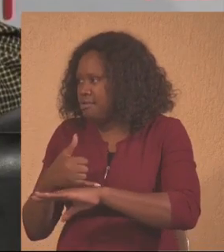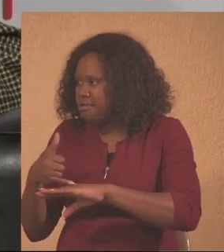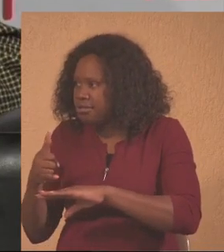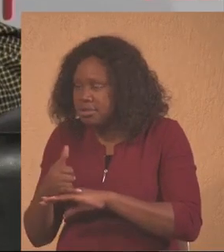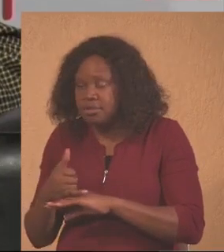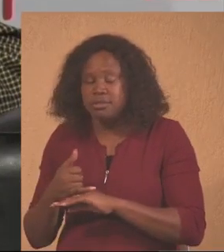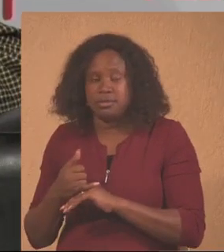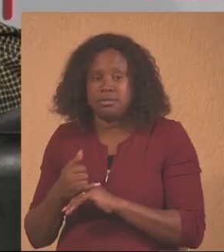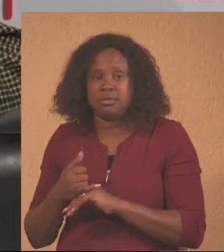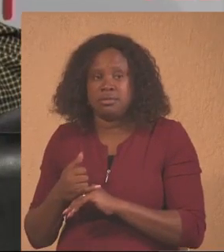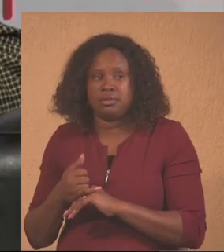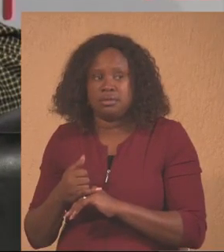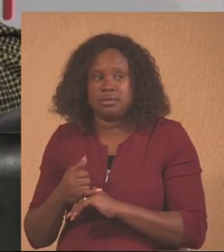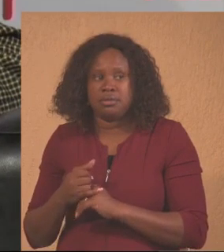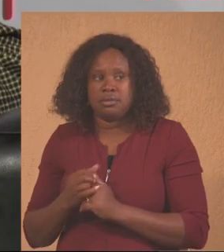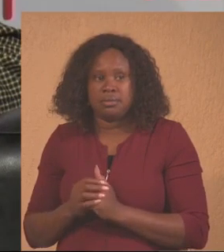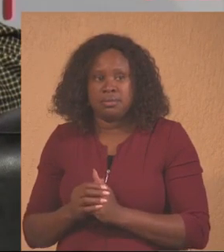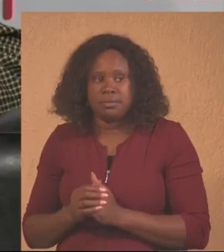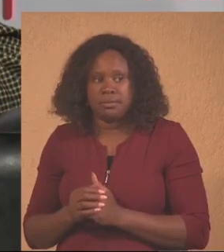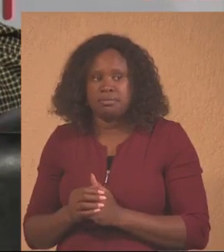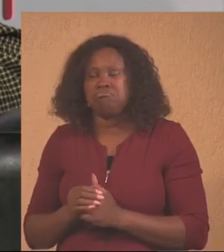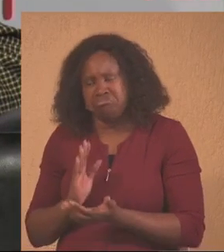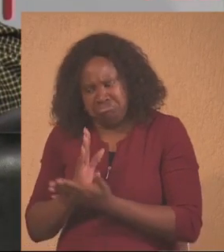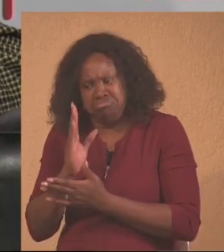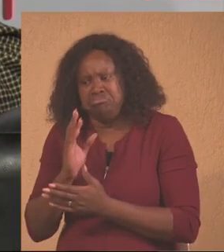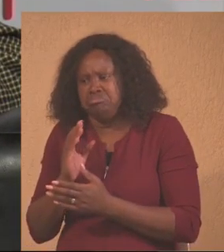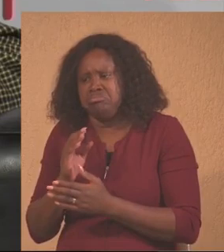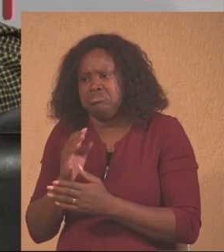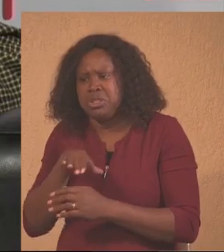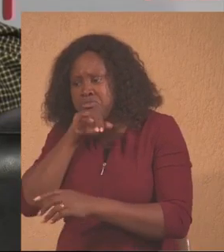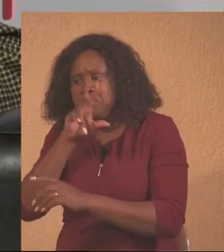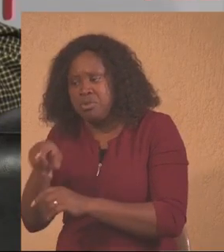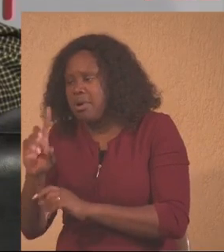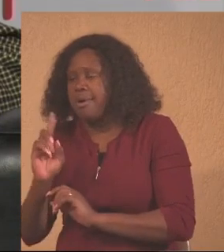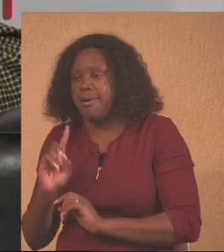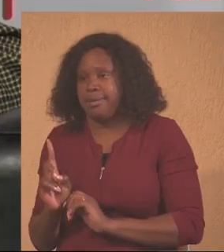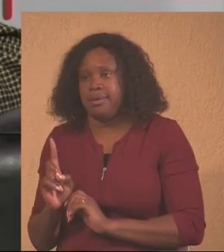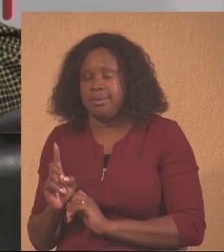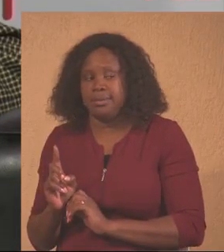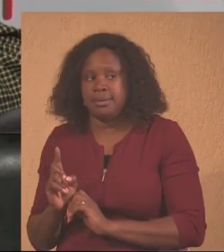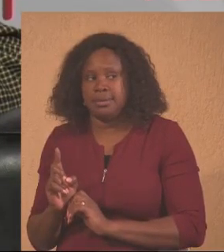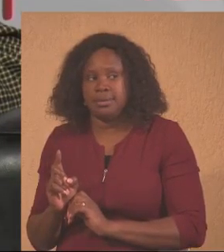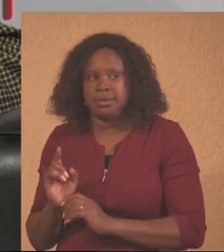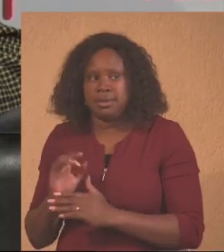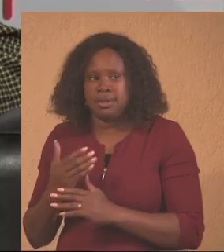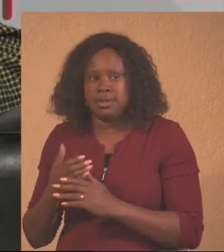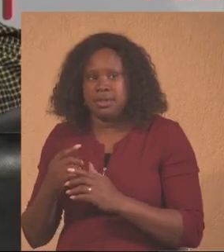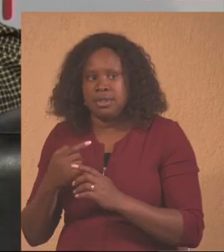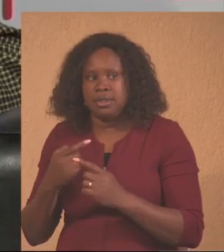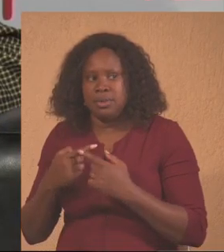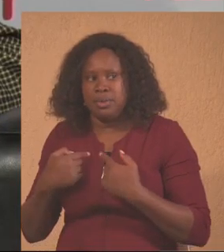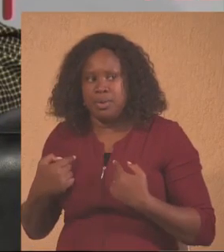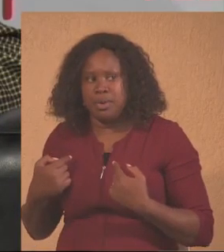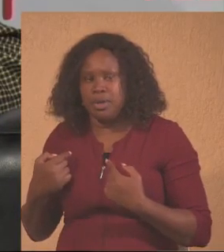For sure, we don't prioritize that. Okay. Because ours to have total prevention of the